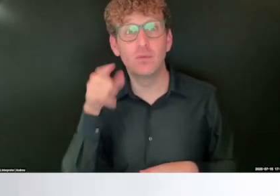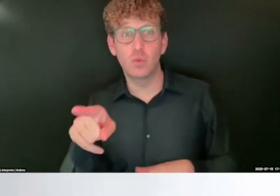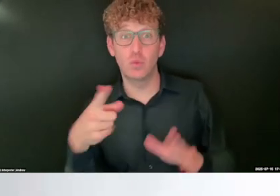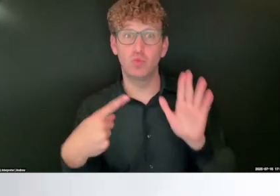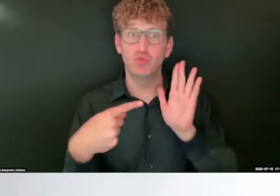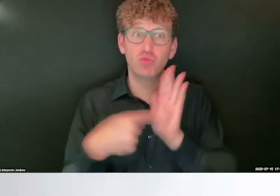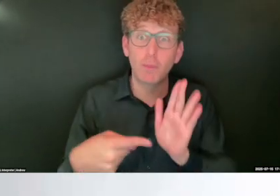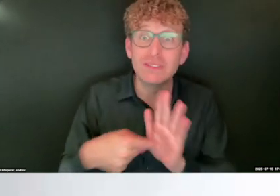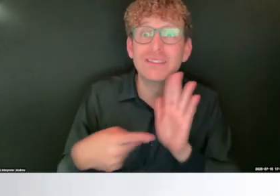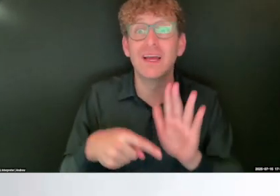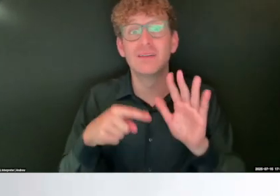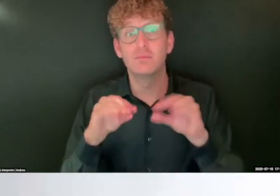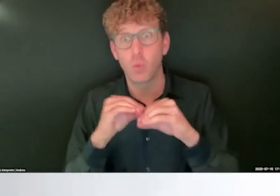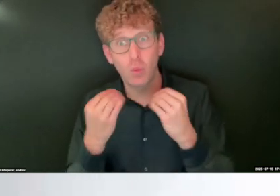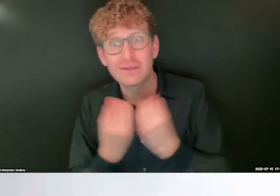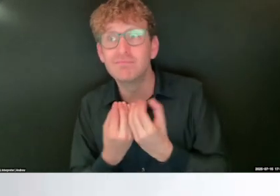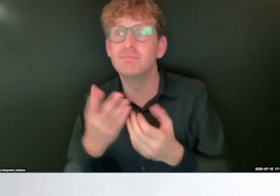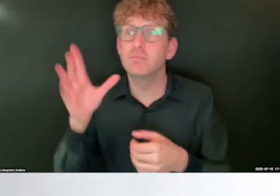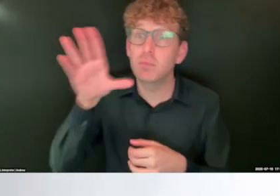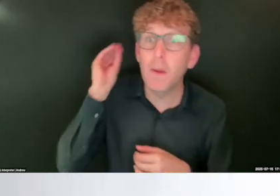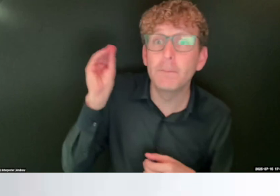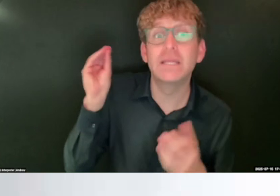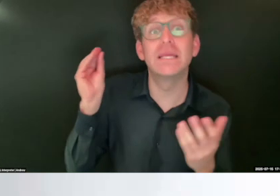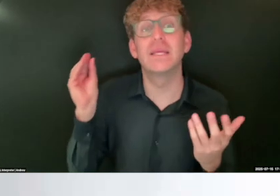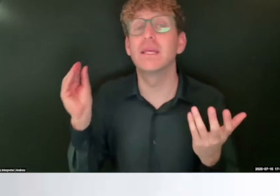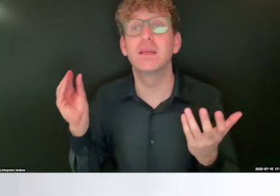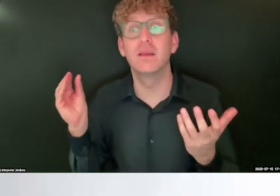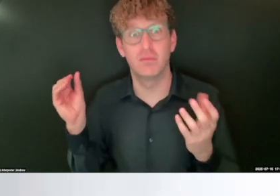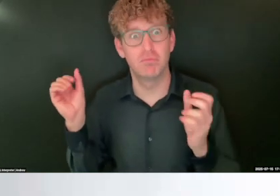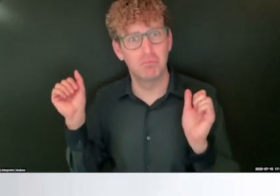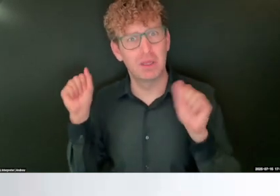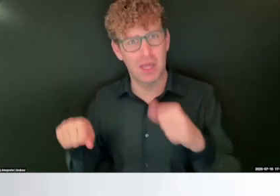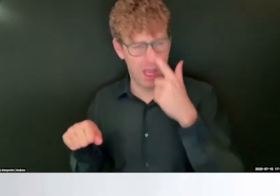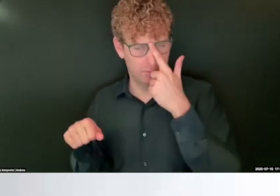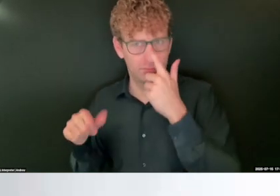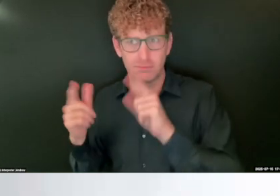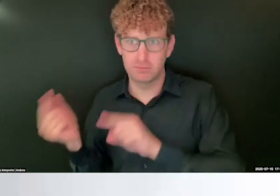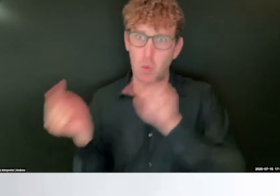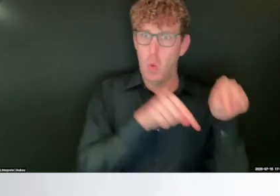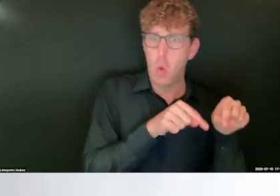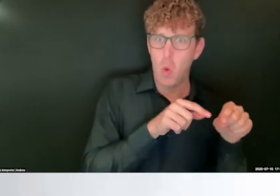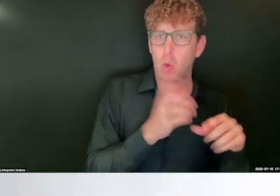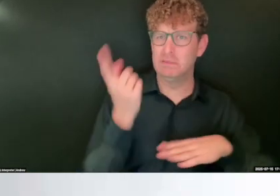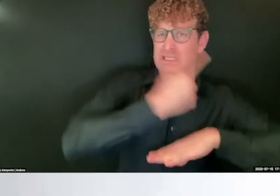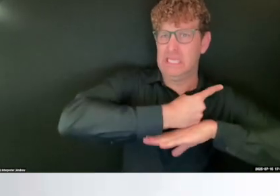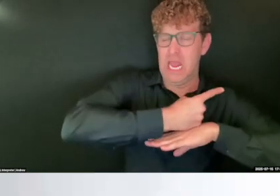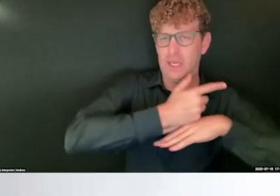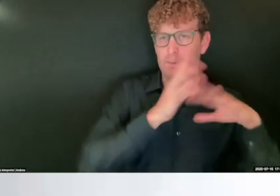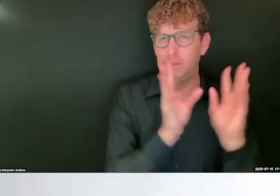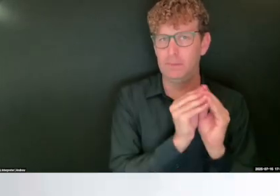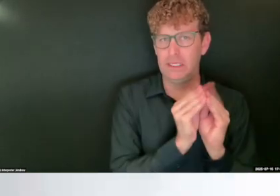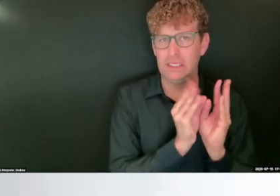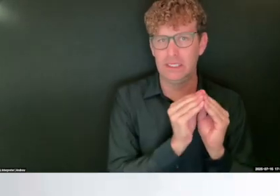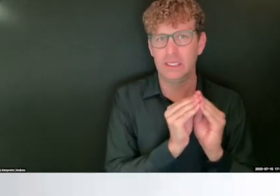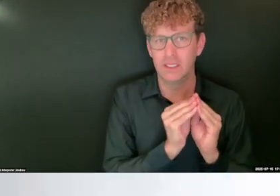or company that can attend daytime meetings, we welcome you to listen to evening meetings to